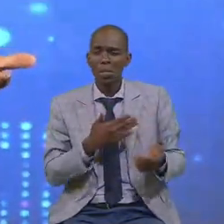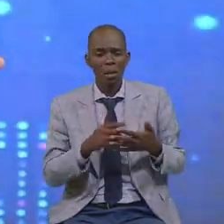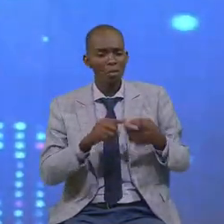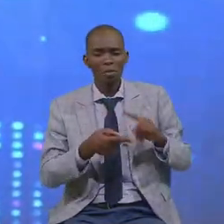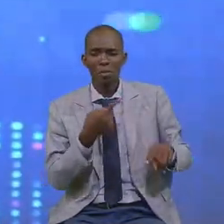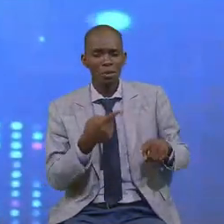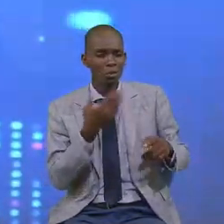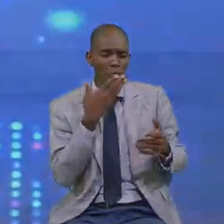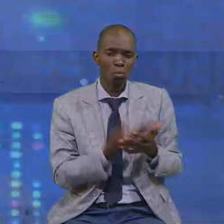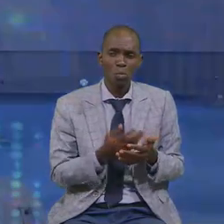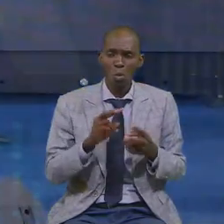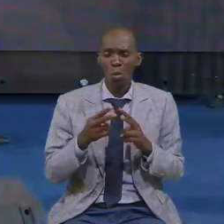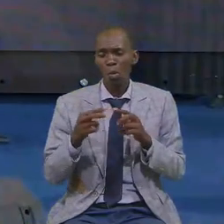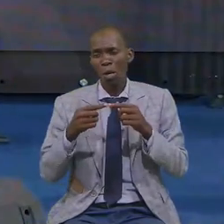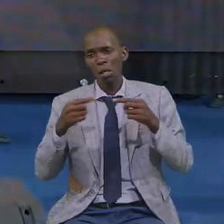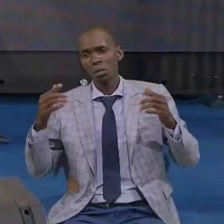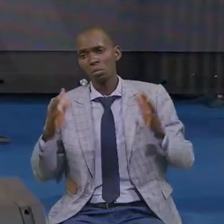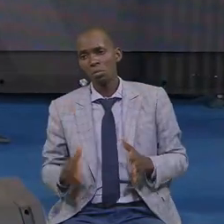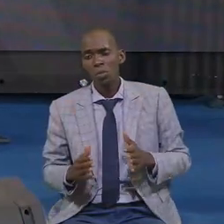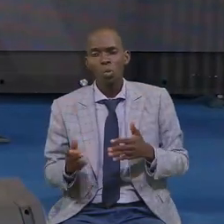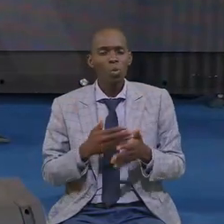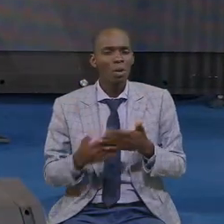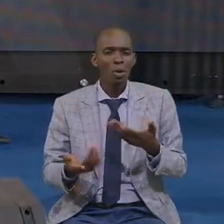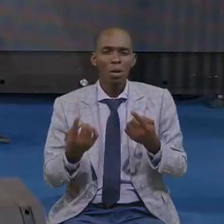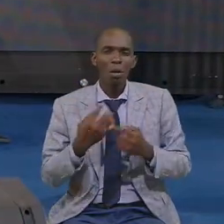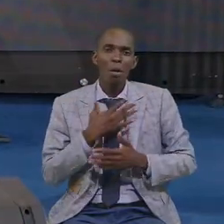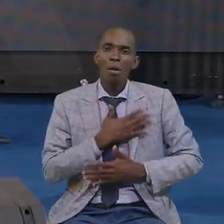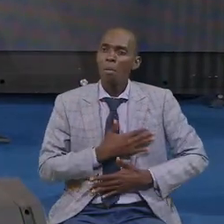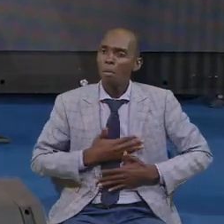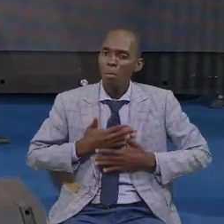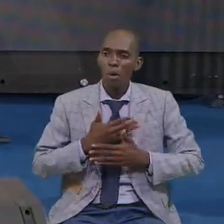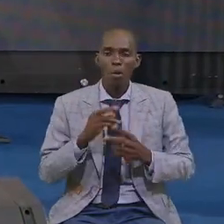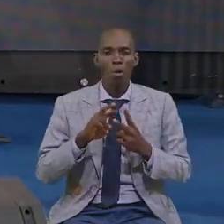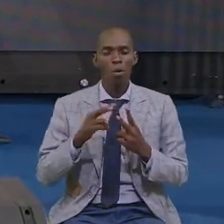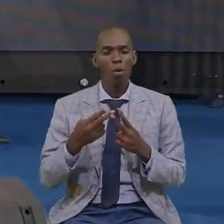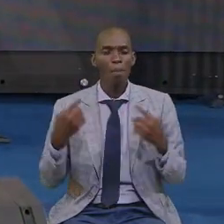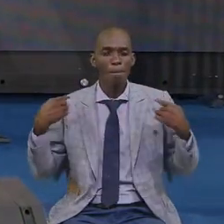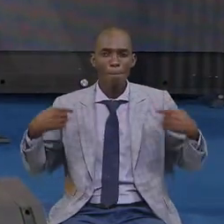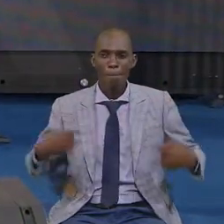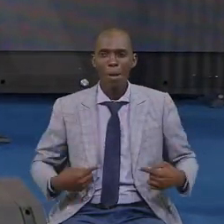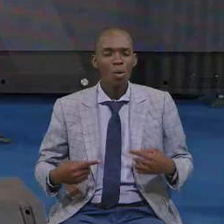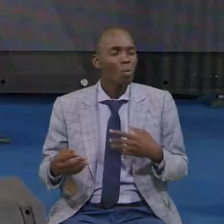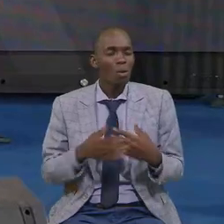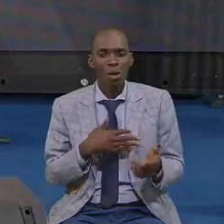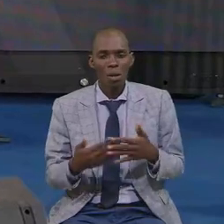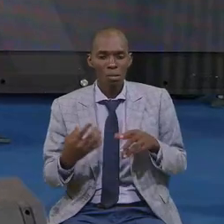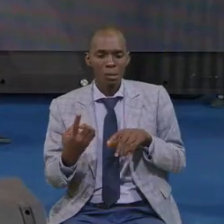comes, pleasure or pain, whatever comes, retardation